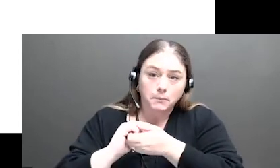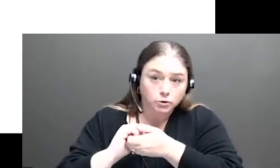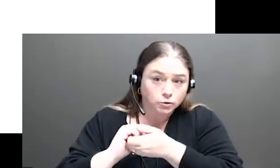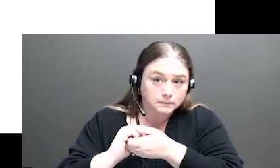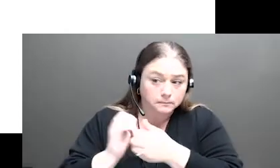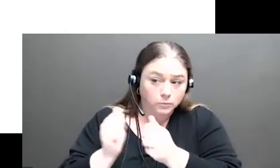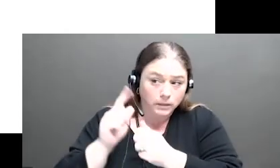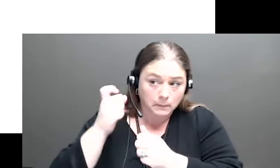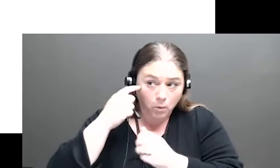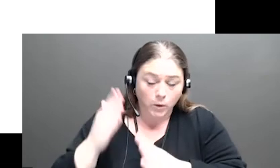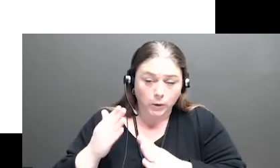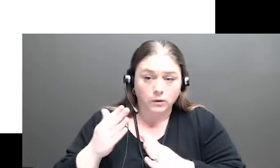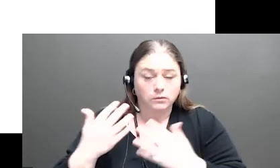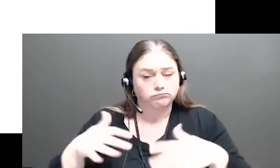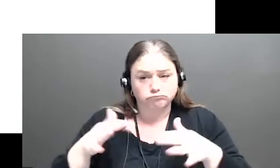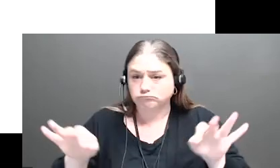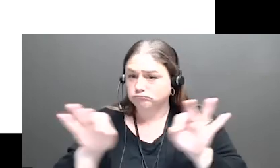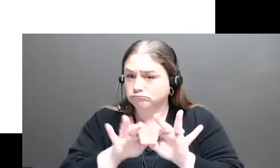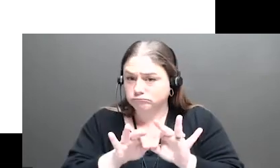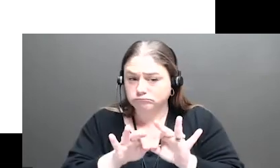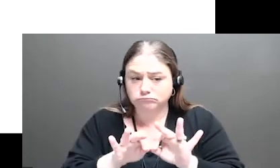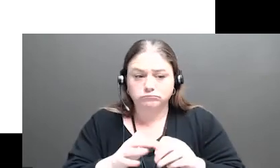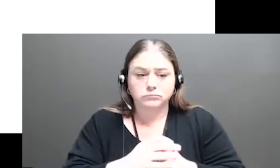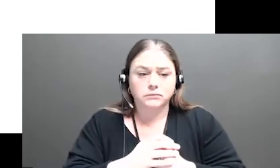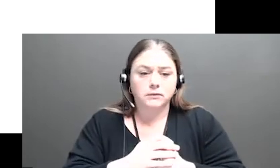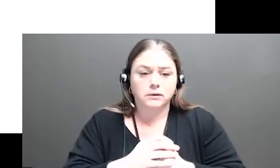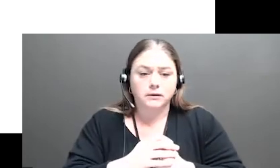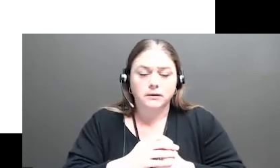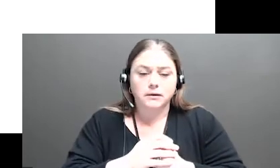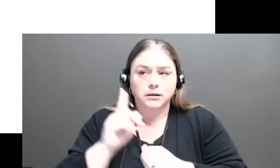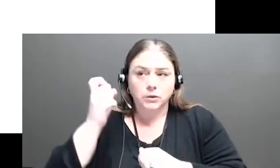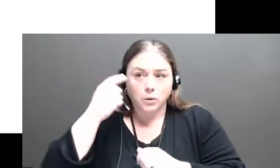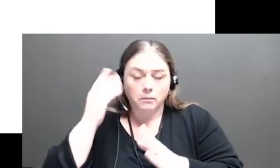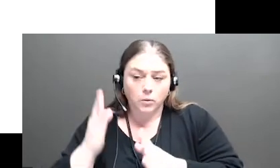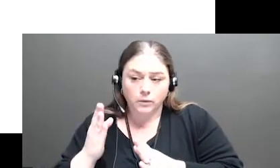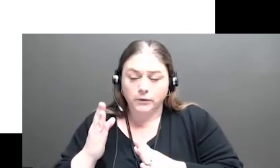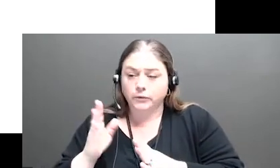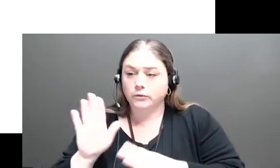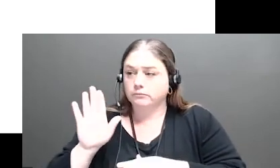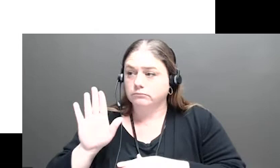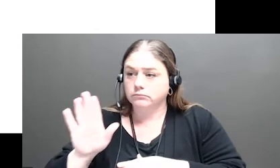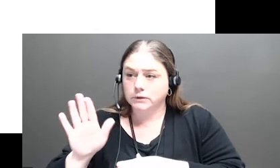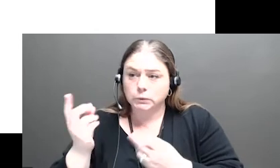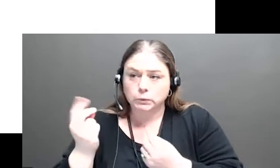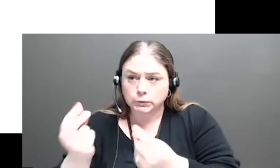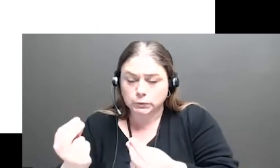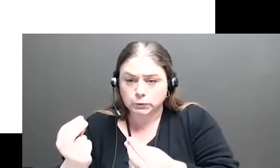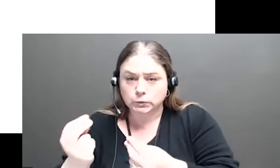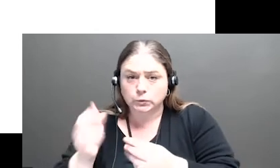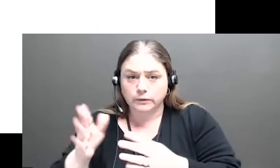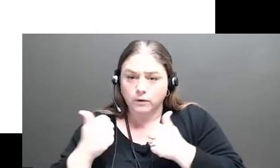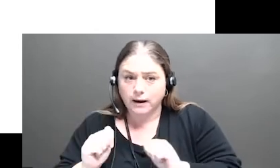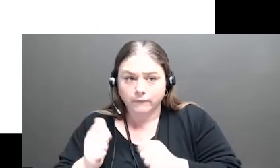success. So without engaged or participatory approaches on behalf of the employer, the efforts of employment service provider with the job